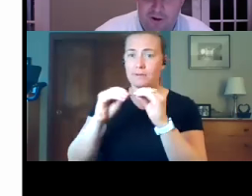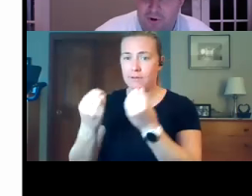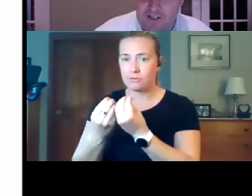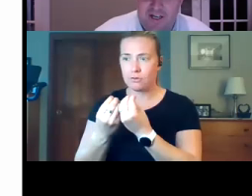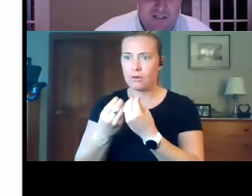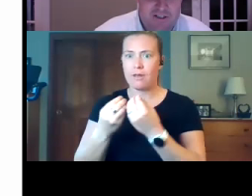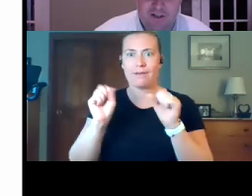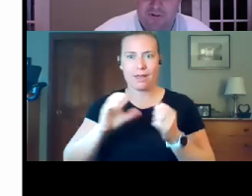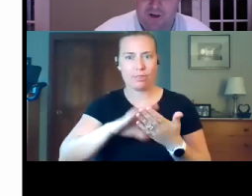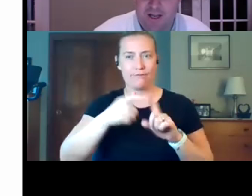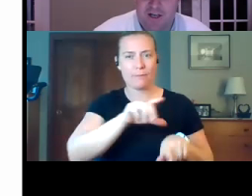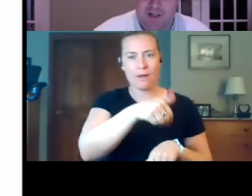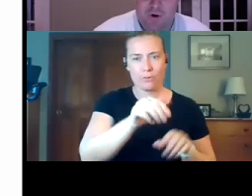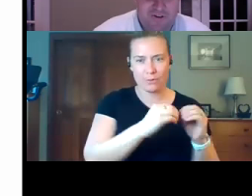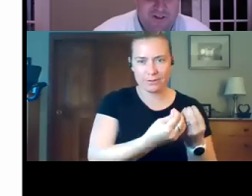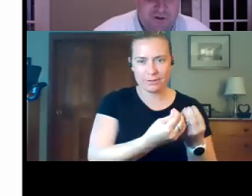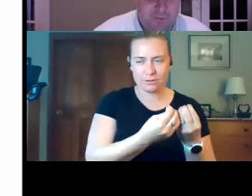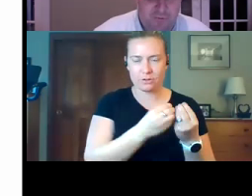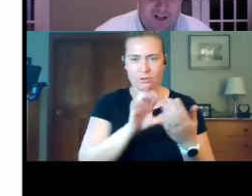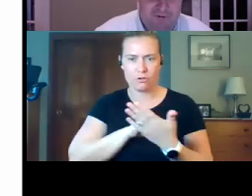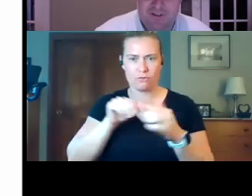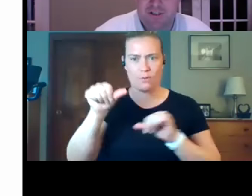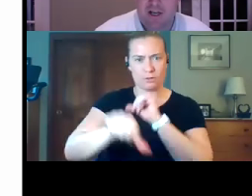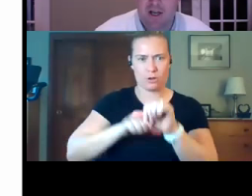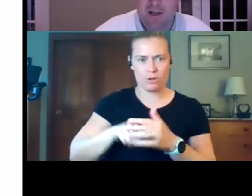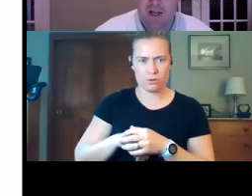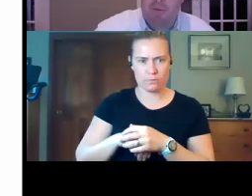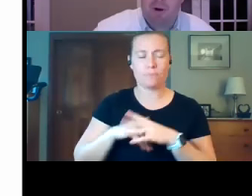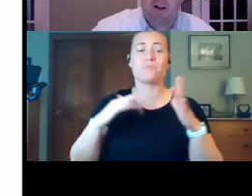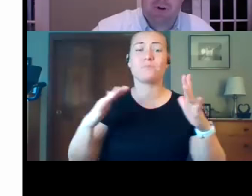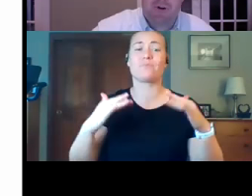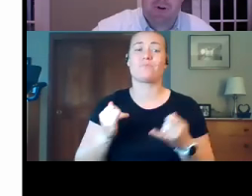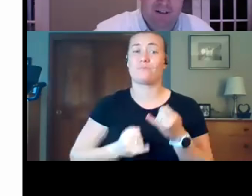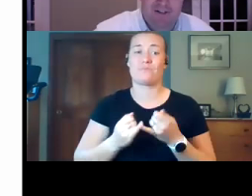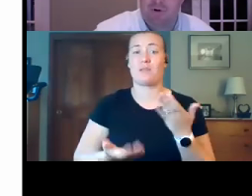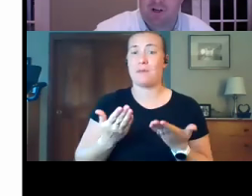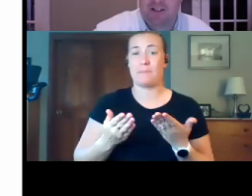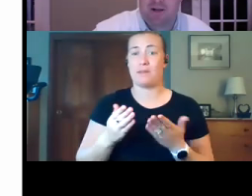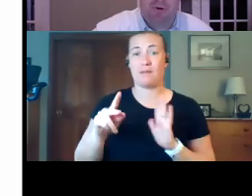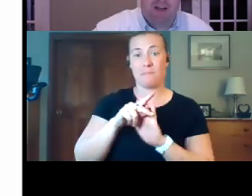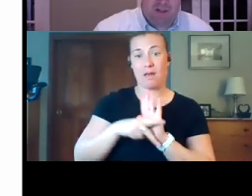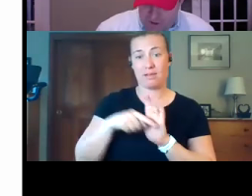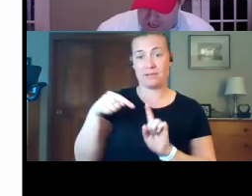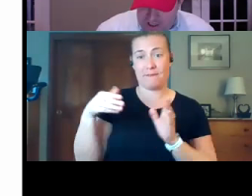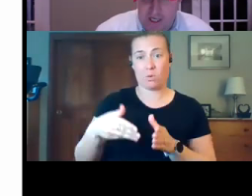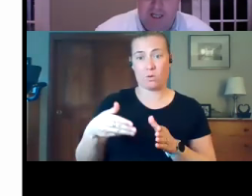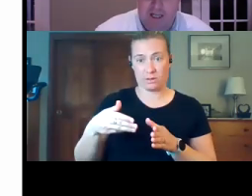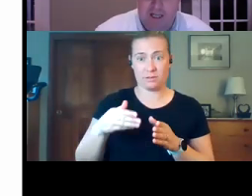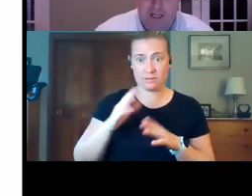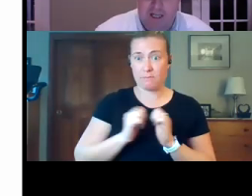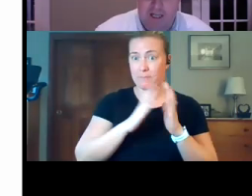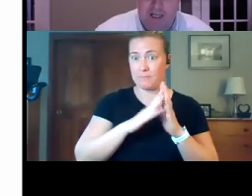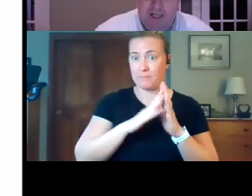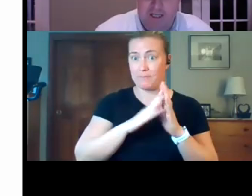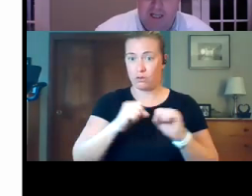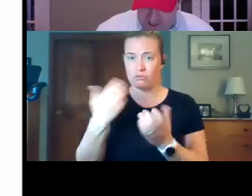from other organizations and also engage in organizational improvement efforts. And then we might also have a policy-focused implementation strategy,